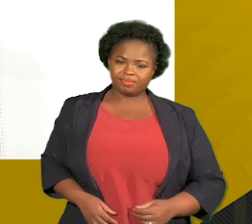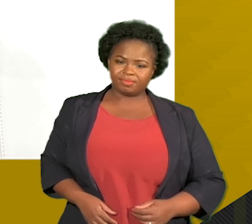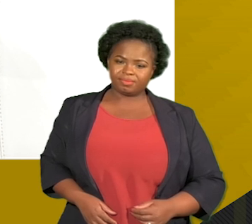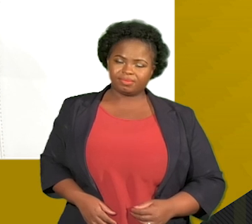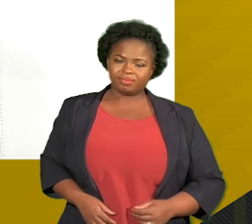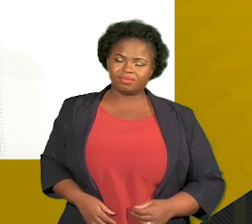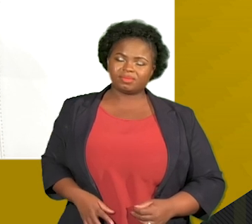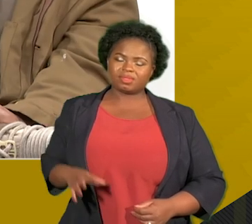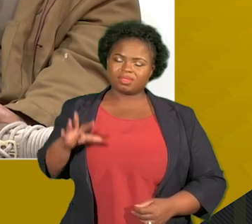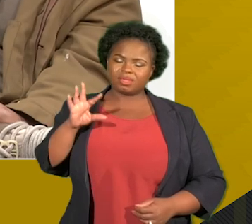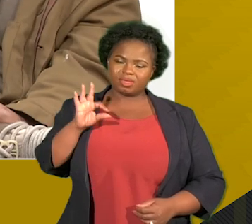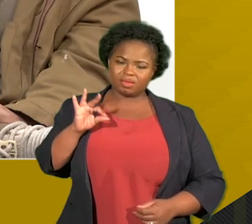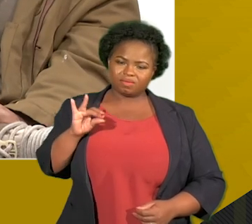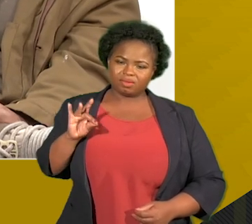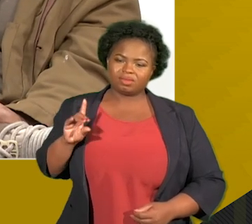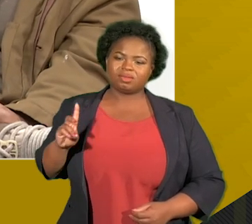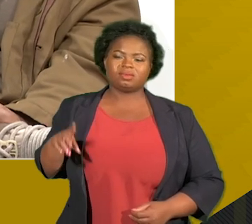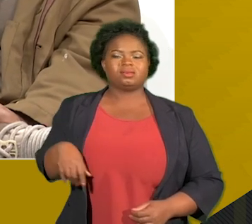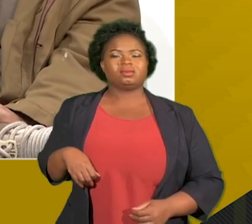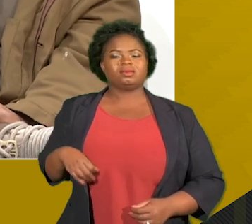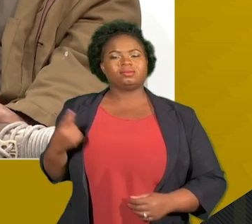It's day in and day out